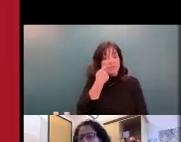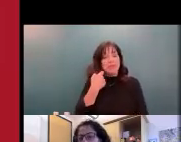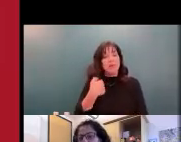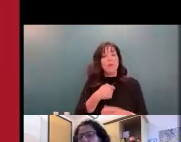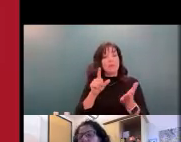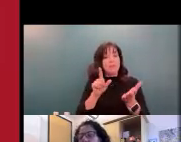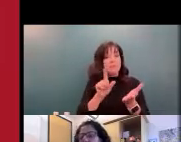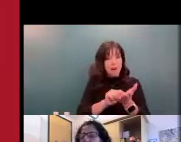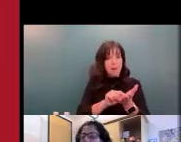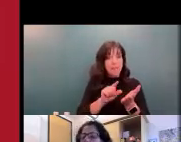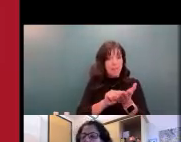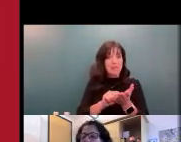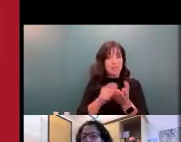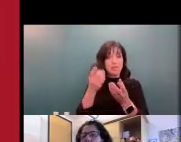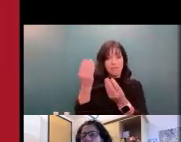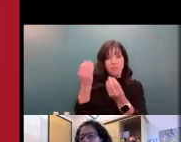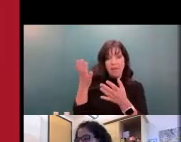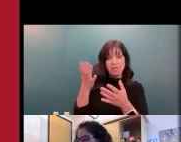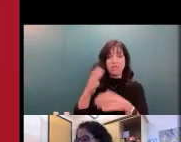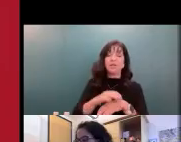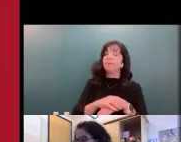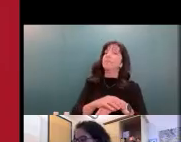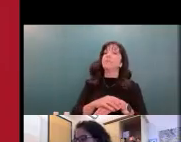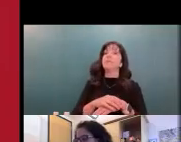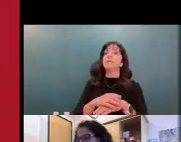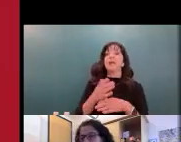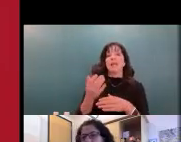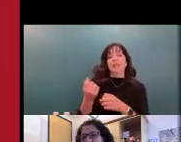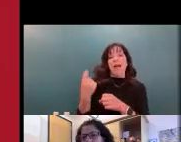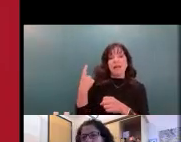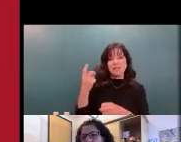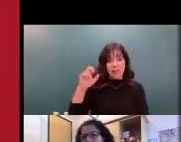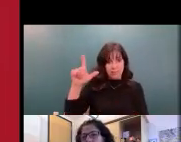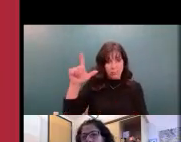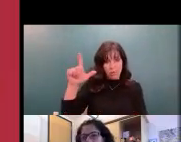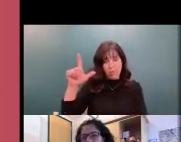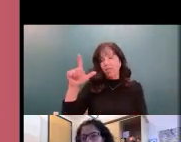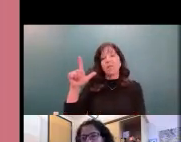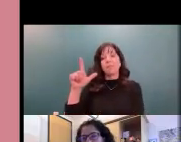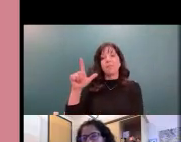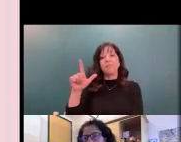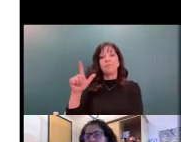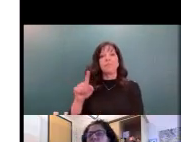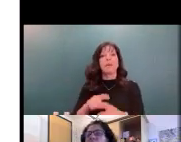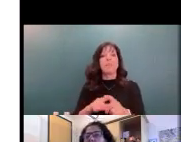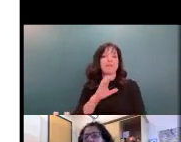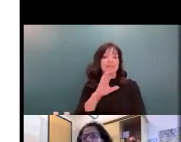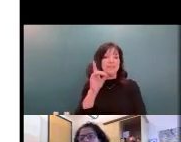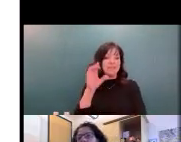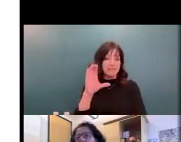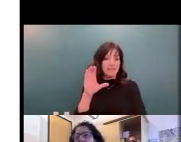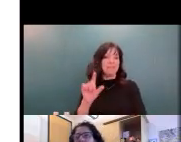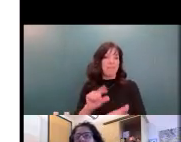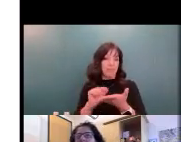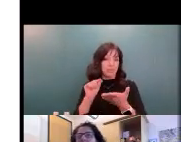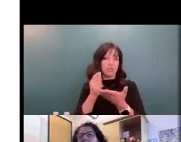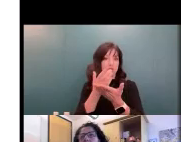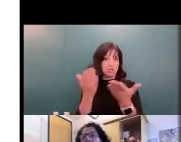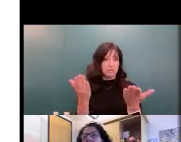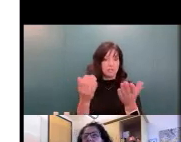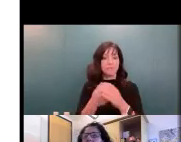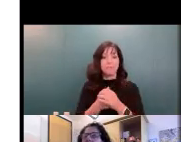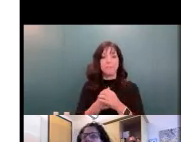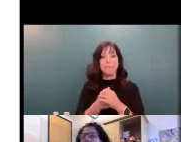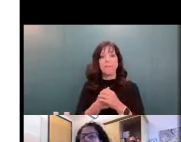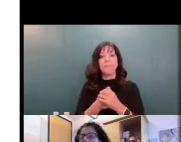published data information that was published last April by the CDC. So this